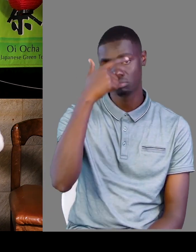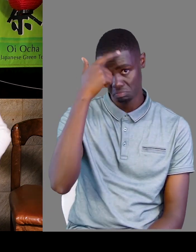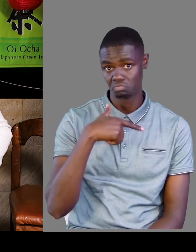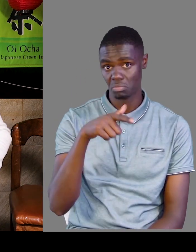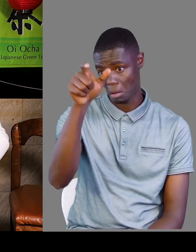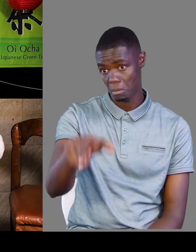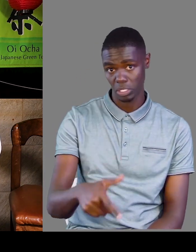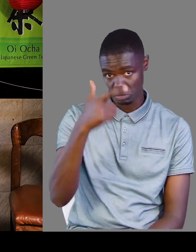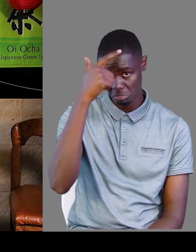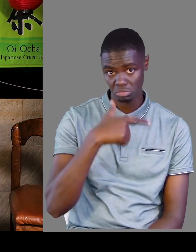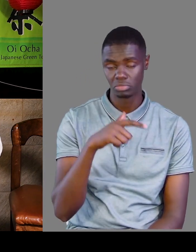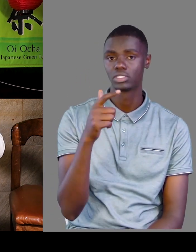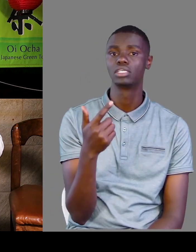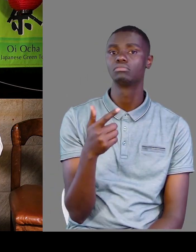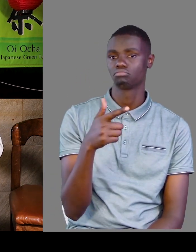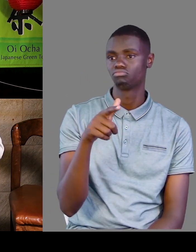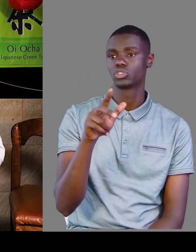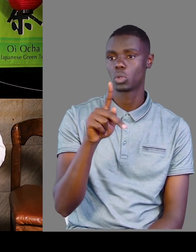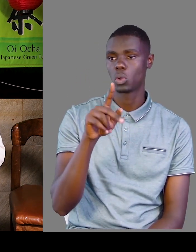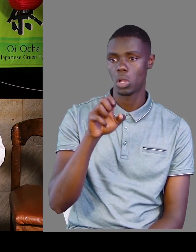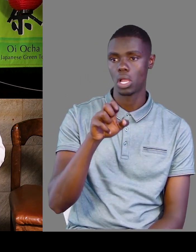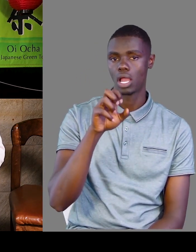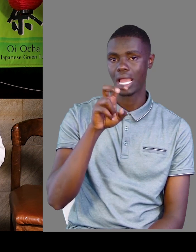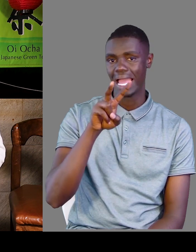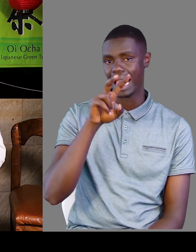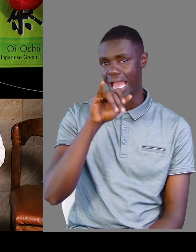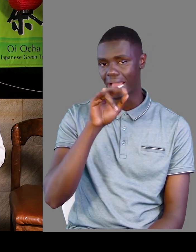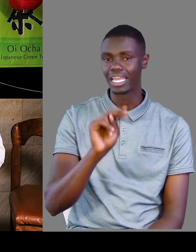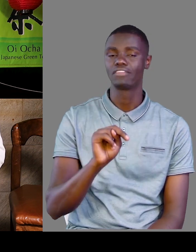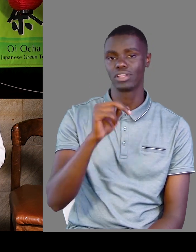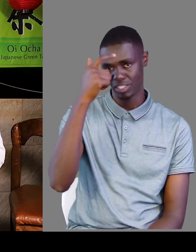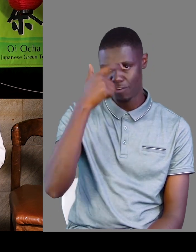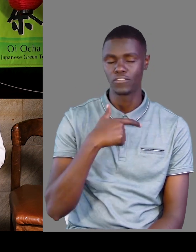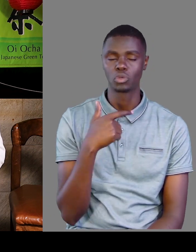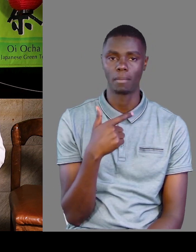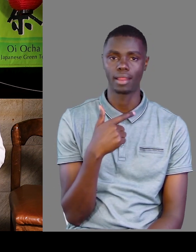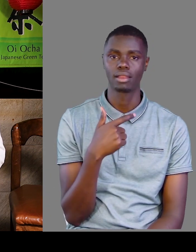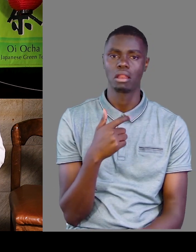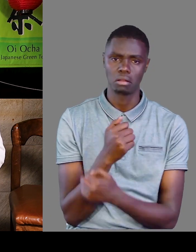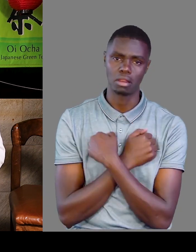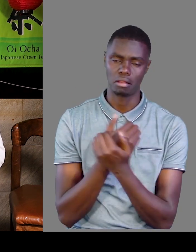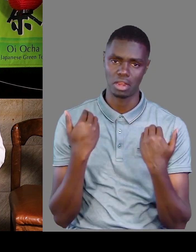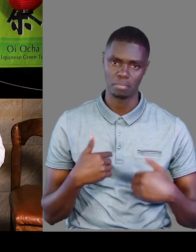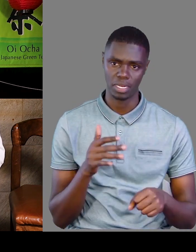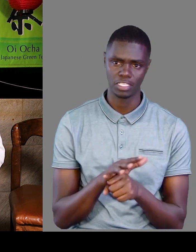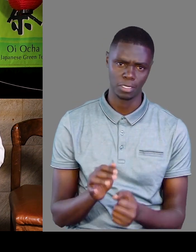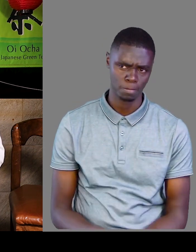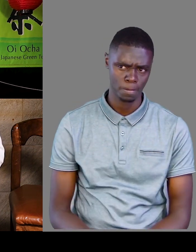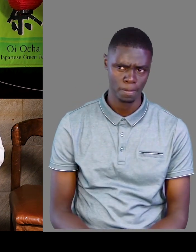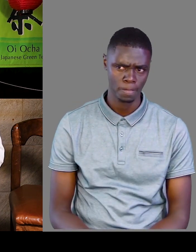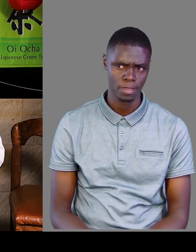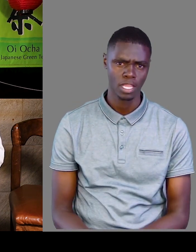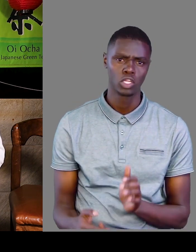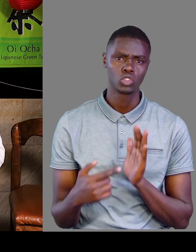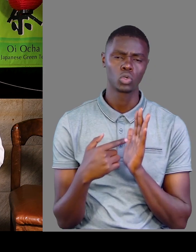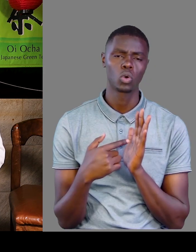kuna vision. So wako visually impaired. So Kevin vision but alipenda sana. So shughuli